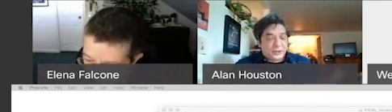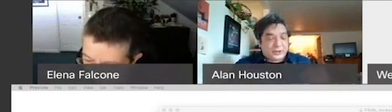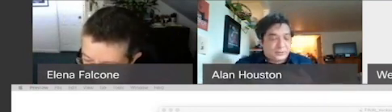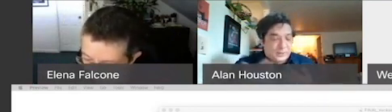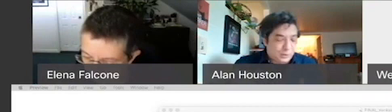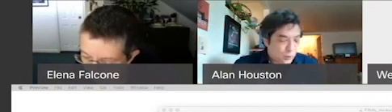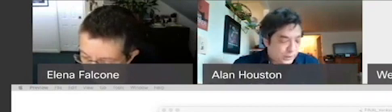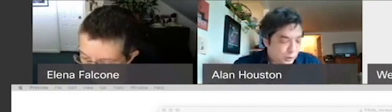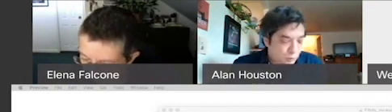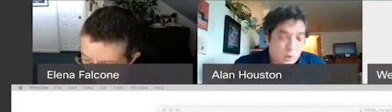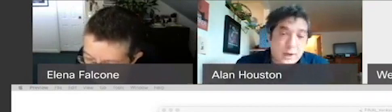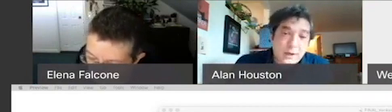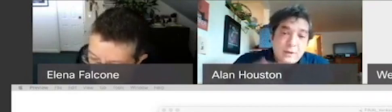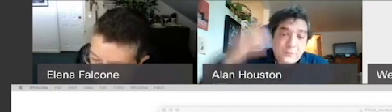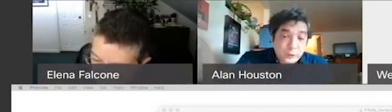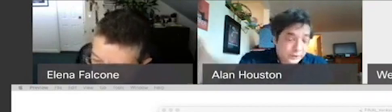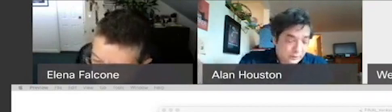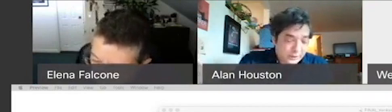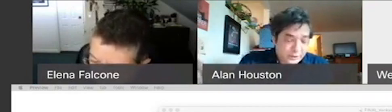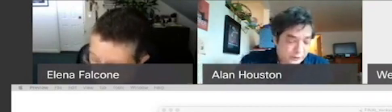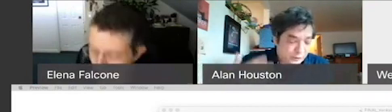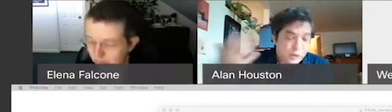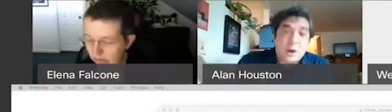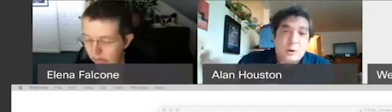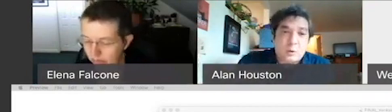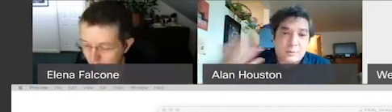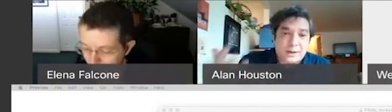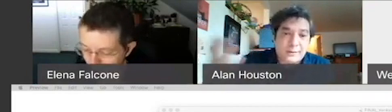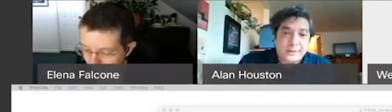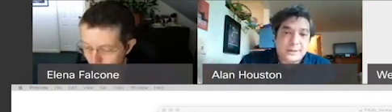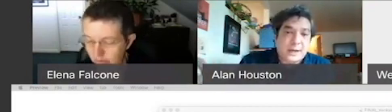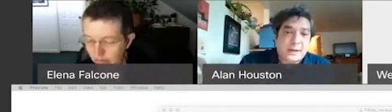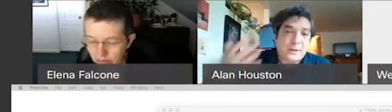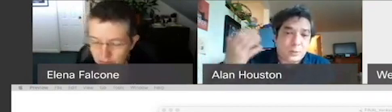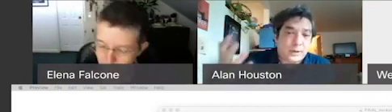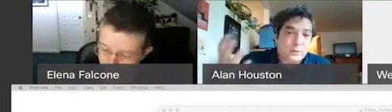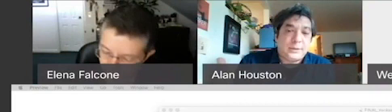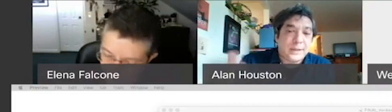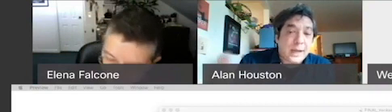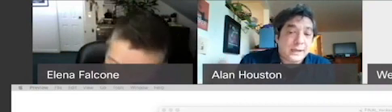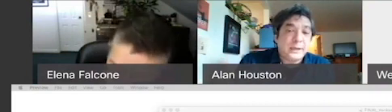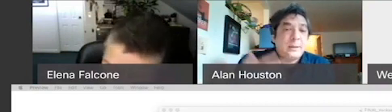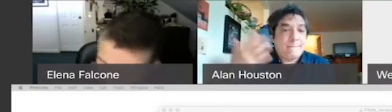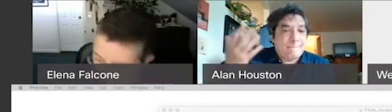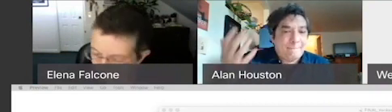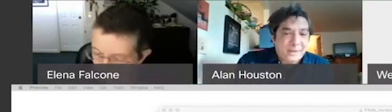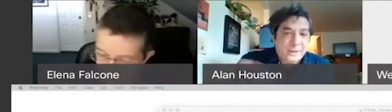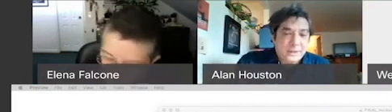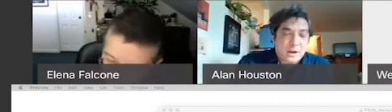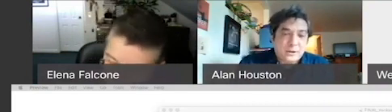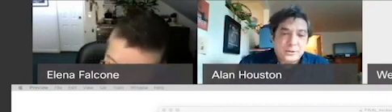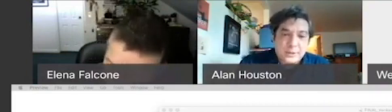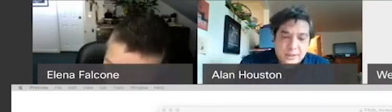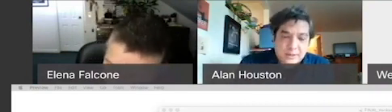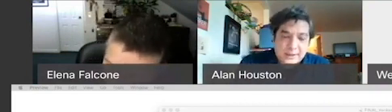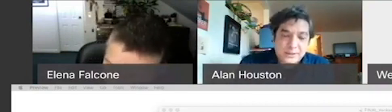what you would want future generations to know about this time and what it was like living in Yonkers as